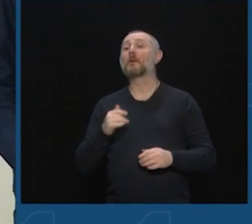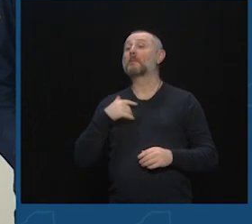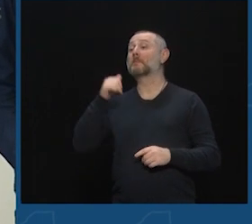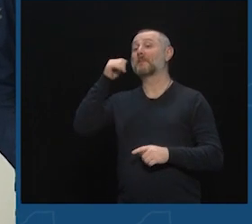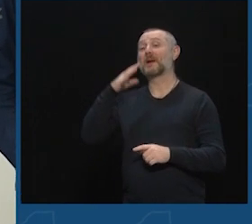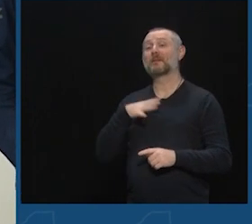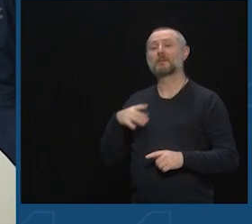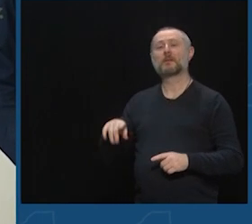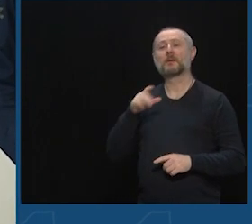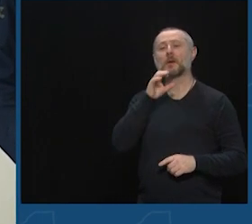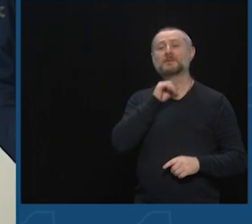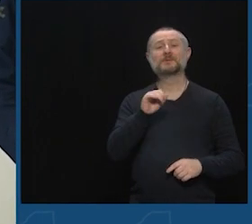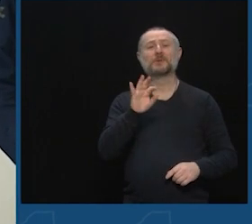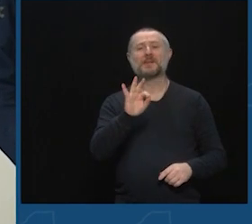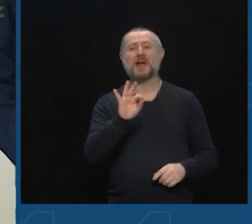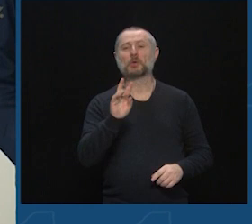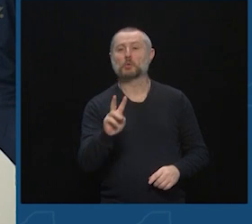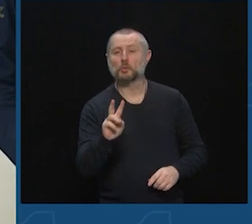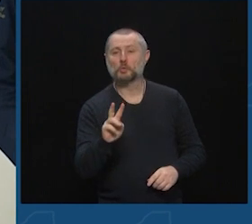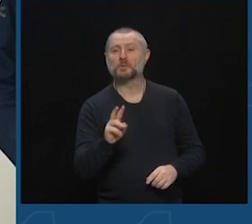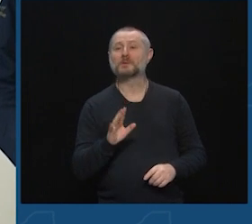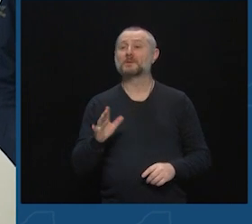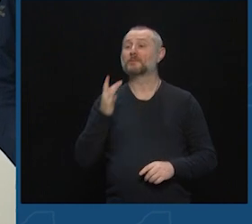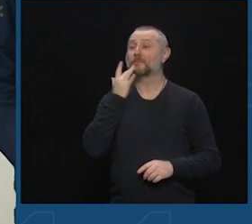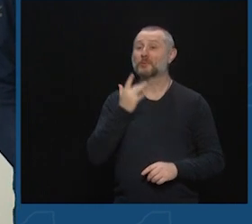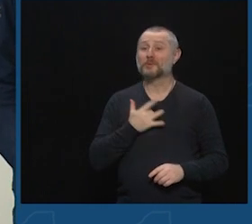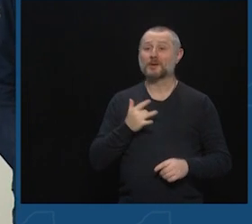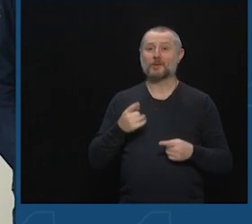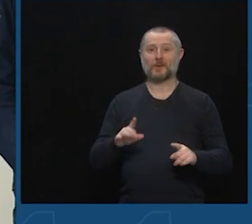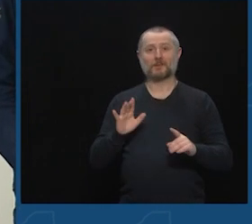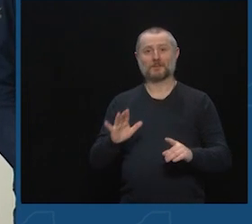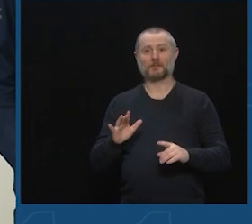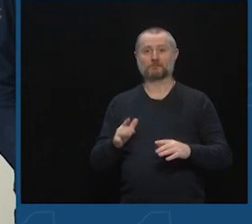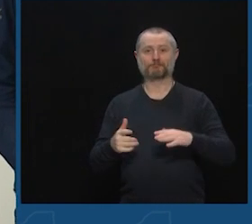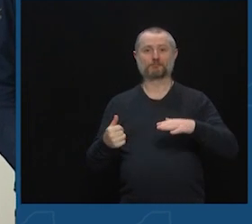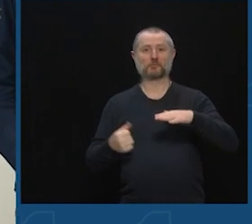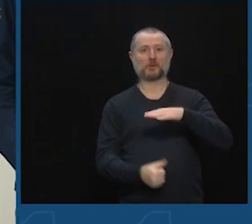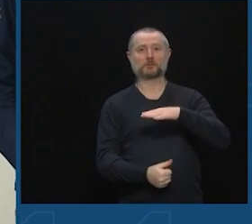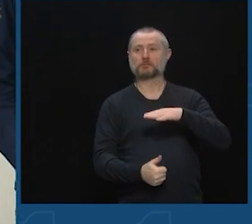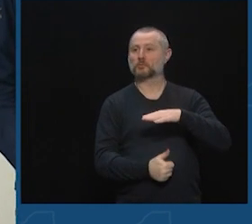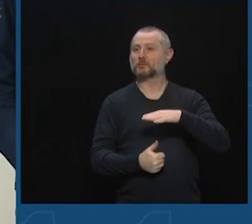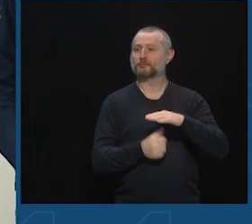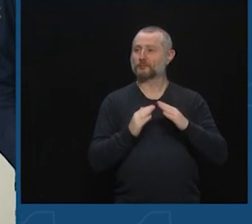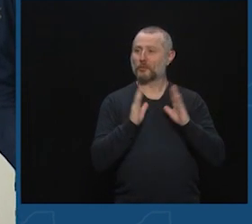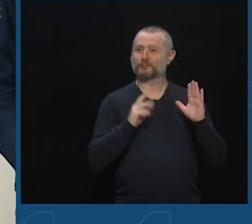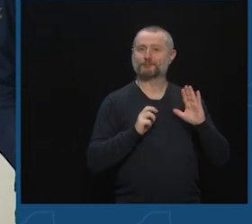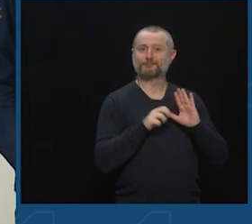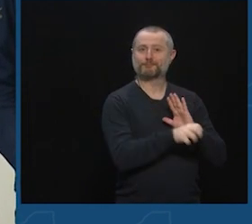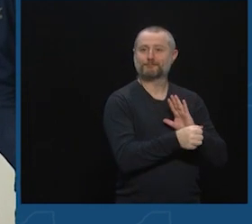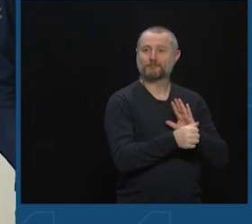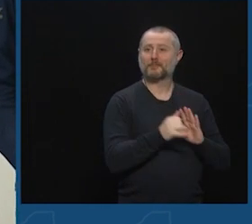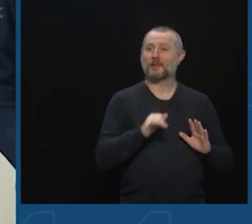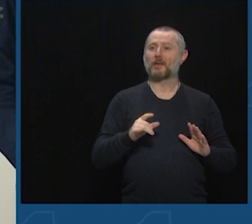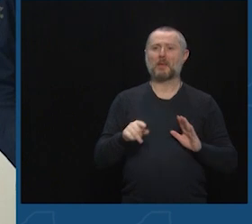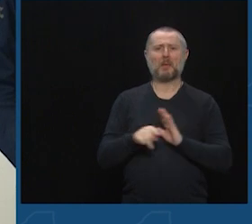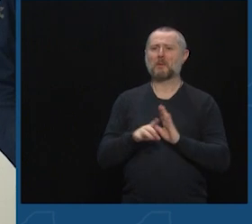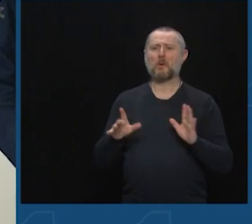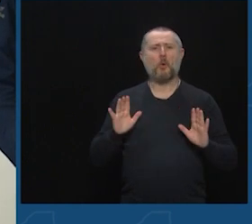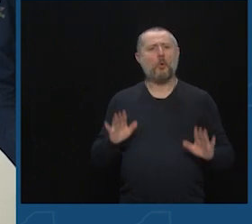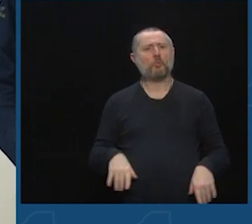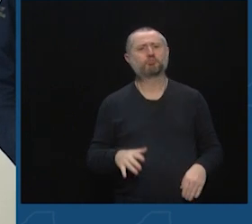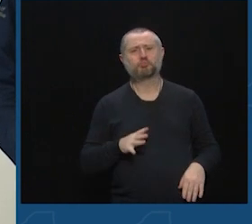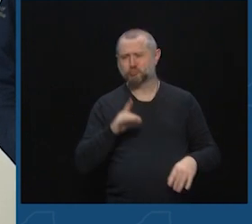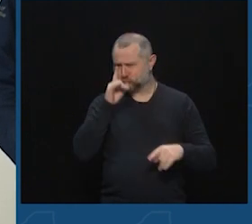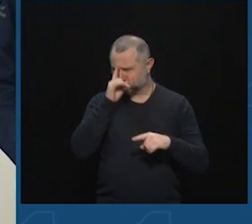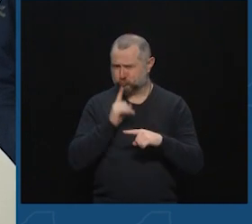his birthday in the warming center. Not what he had planned, but he was so optimistic. He was playing cards with one of his new best friends and told